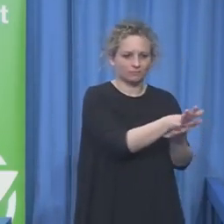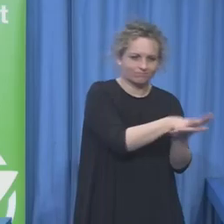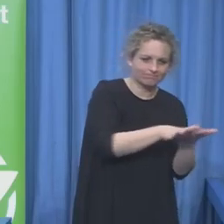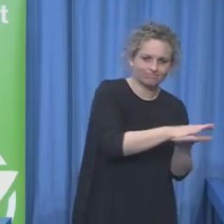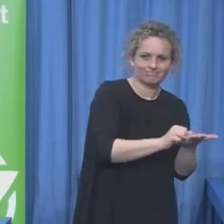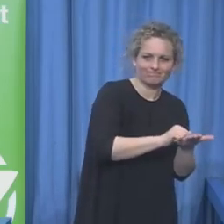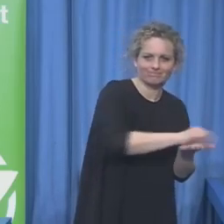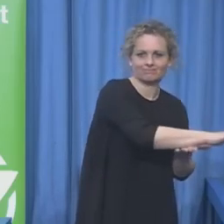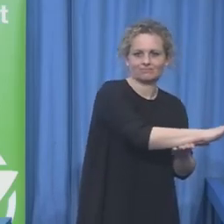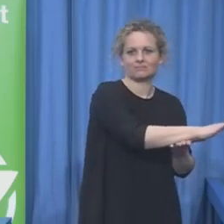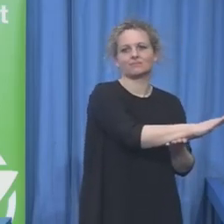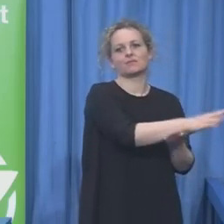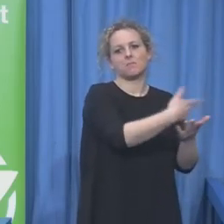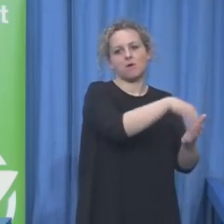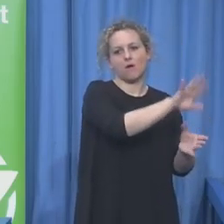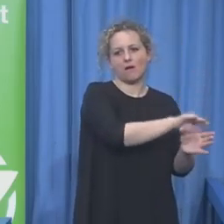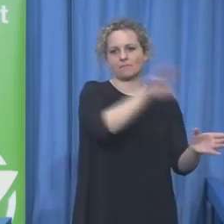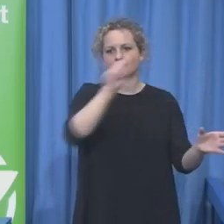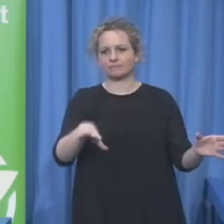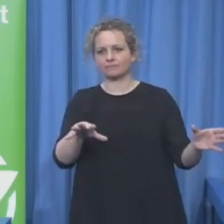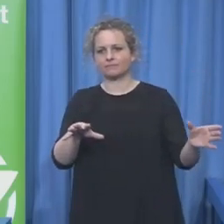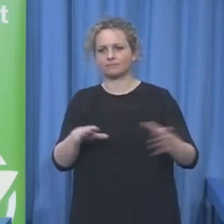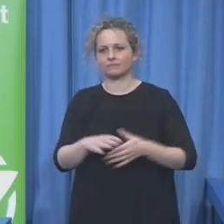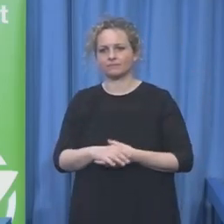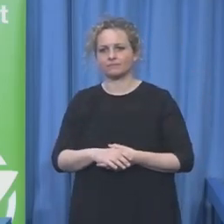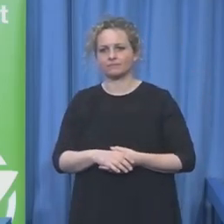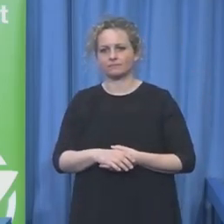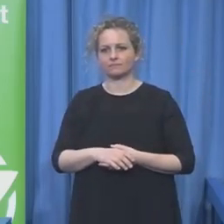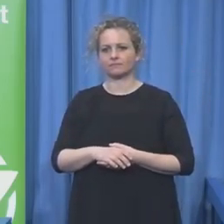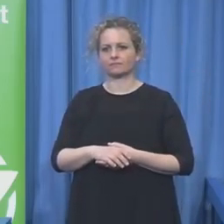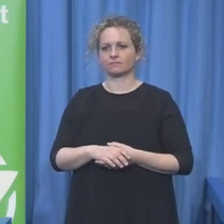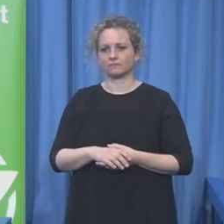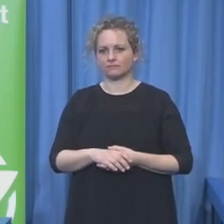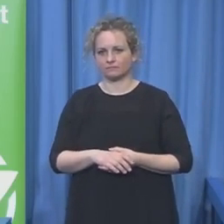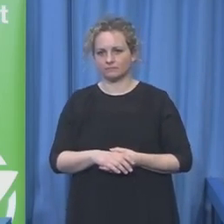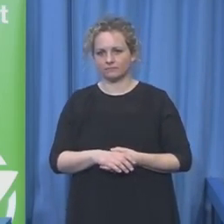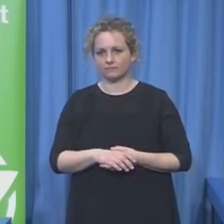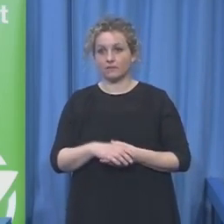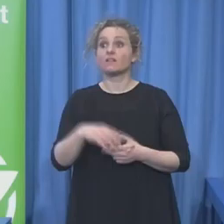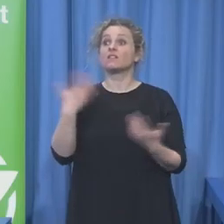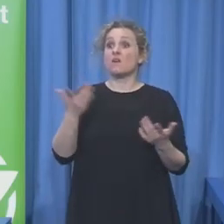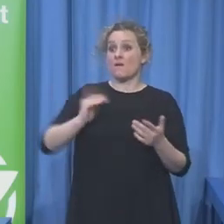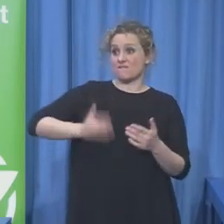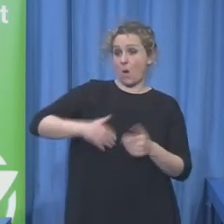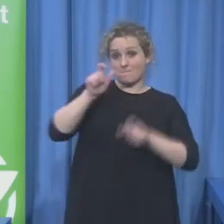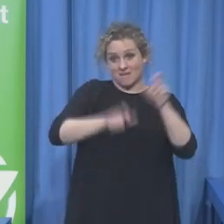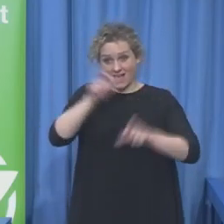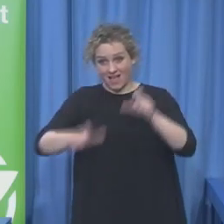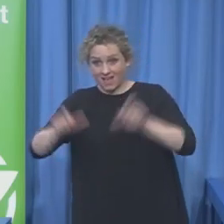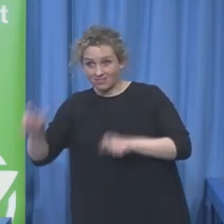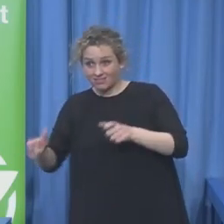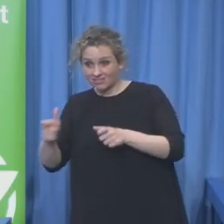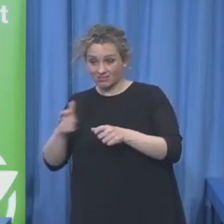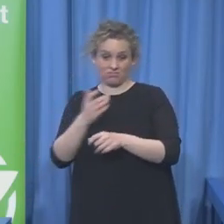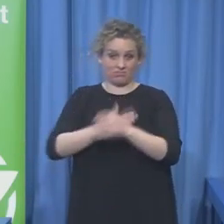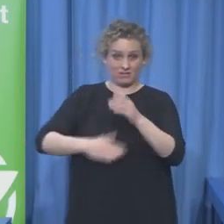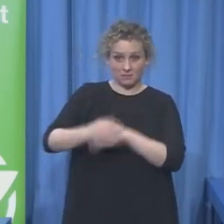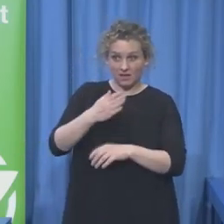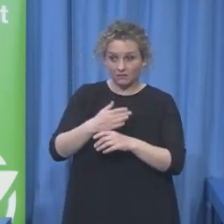there's a gender problem too, which we should always consider. Okay, now you are